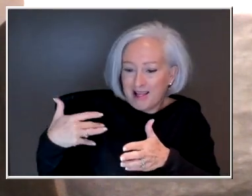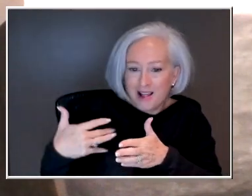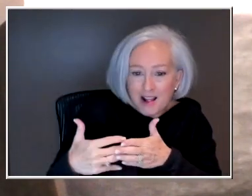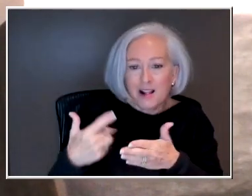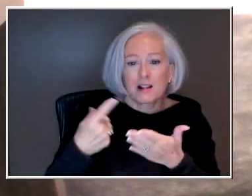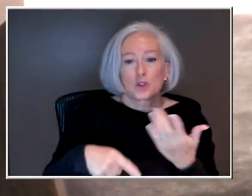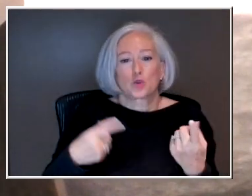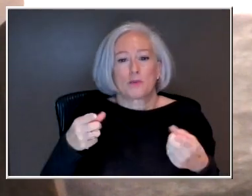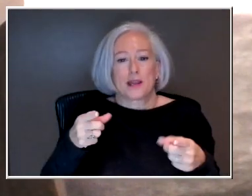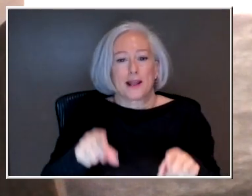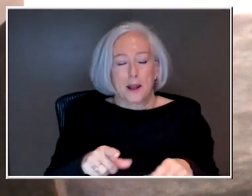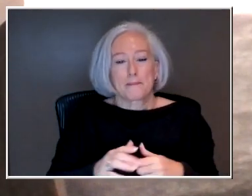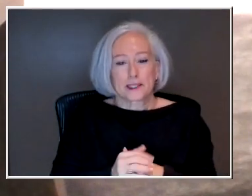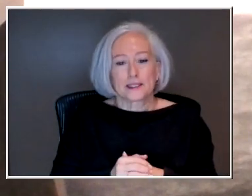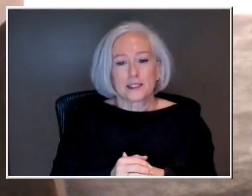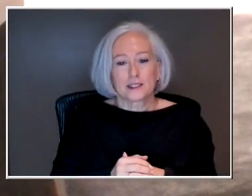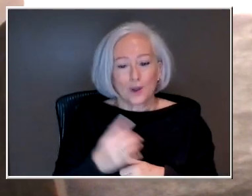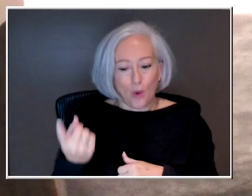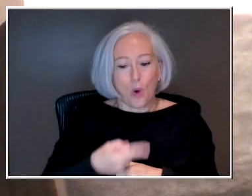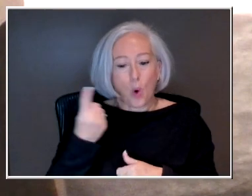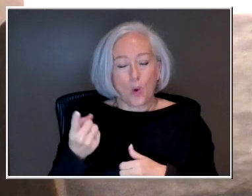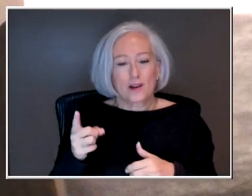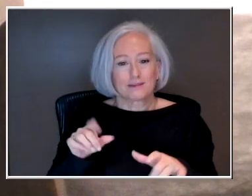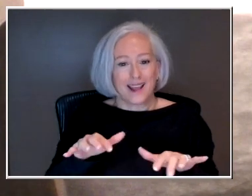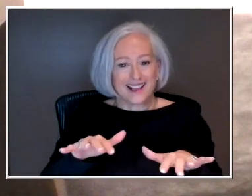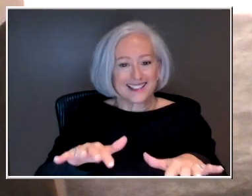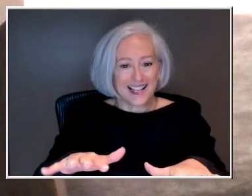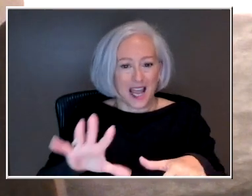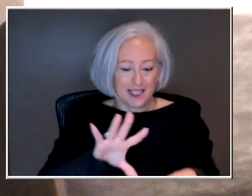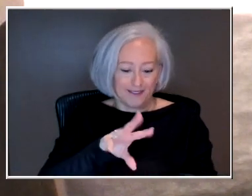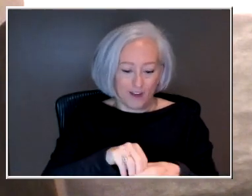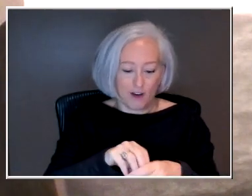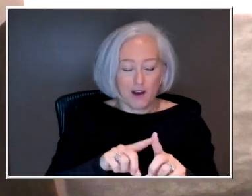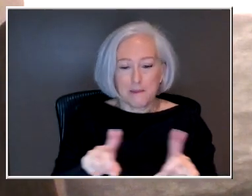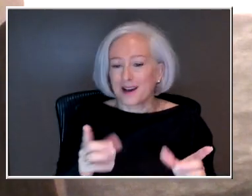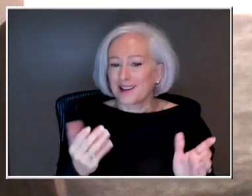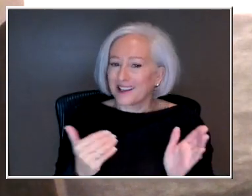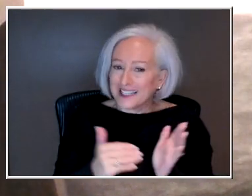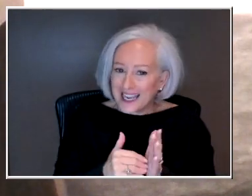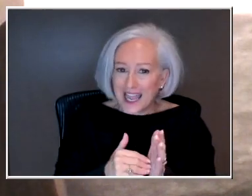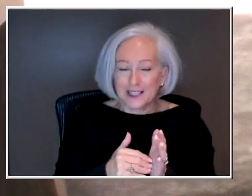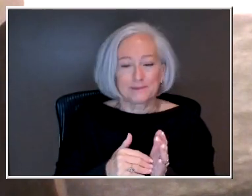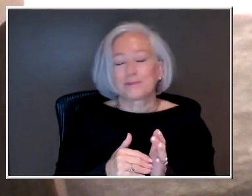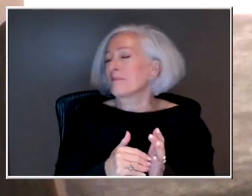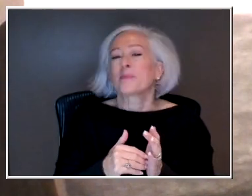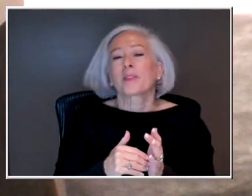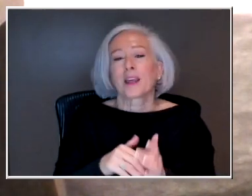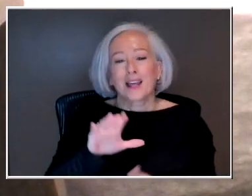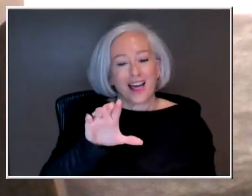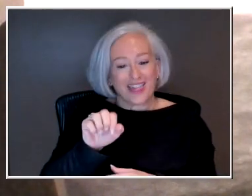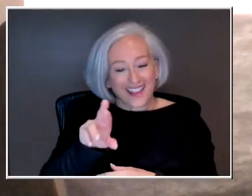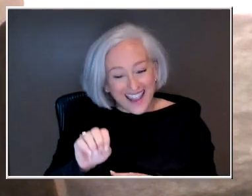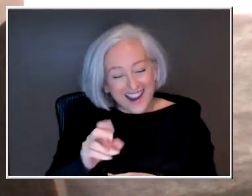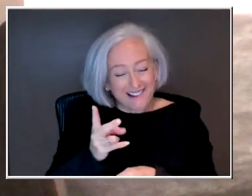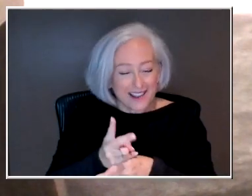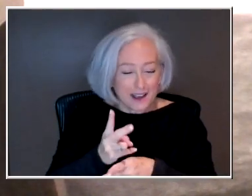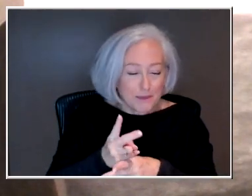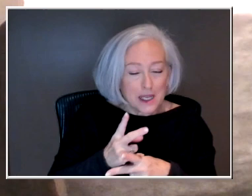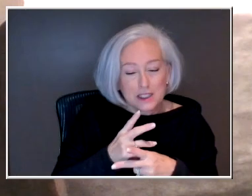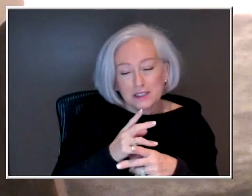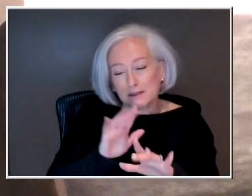So always a little anxiety ridden, but again, I've said it a number of times, the care we received, the